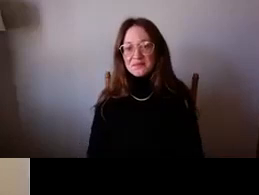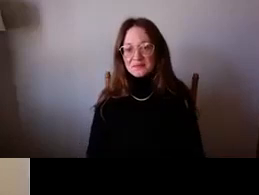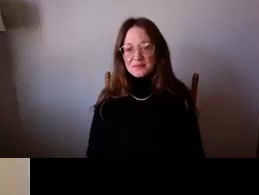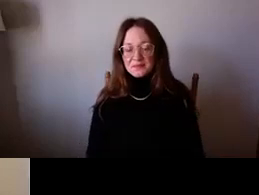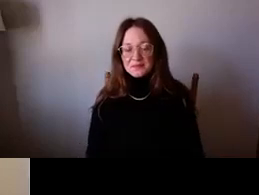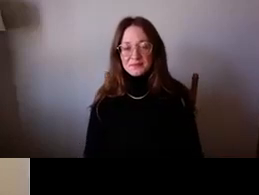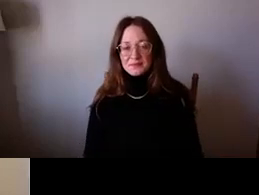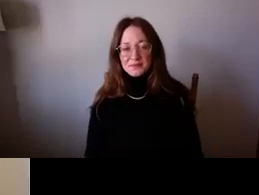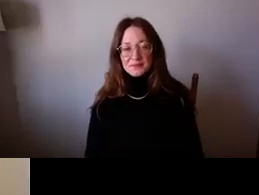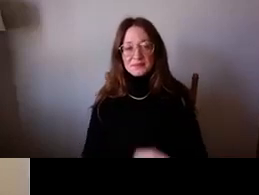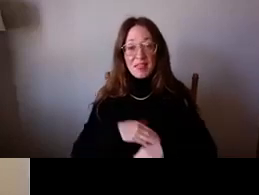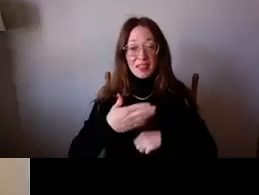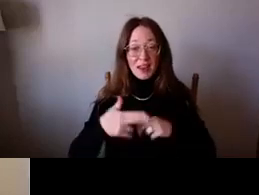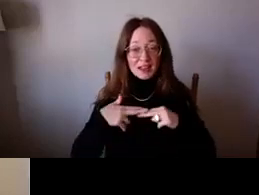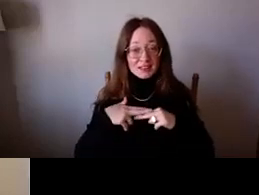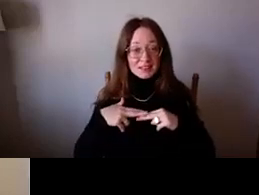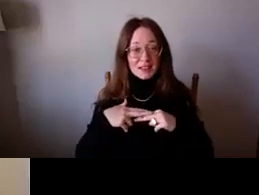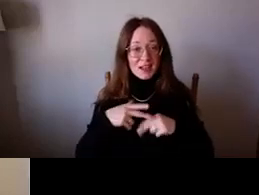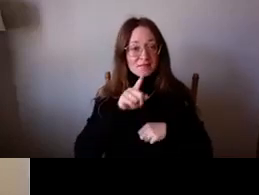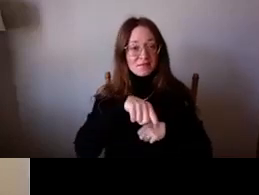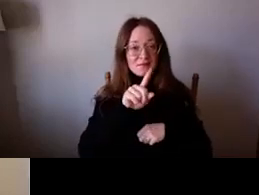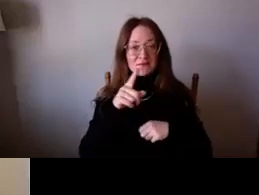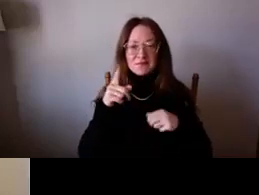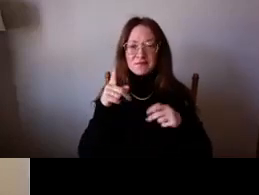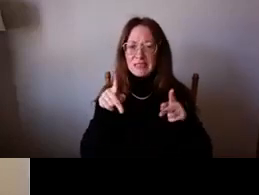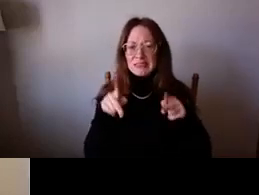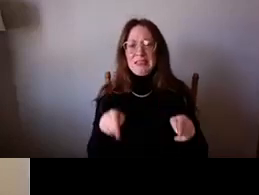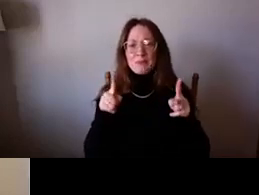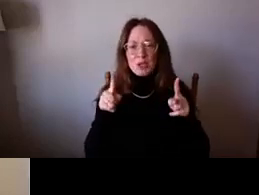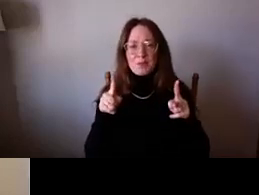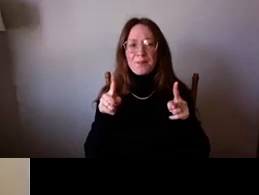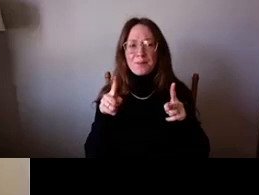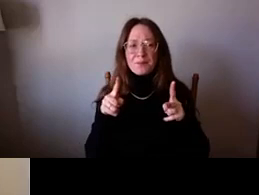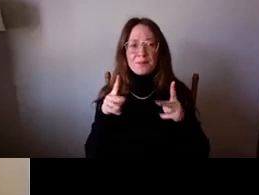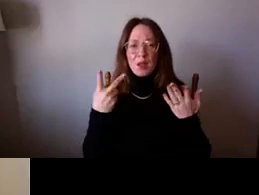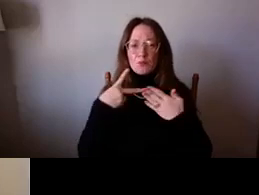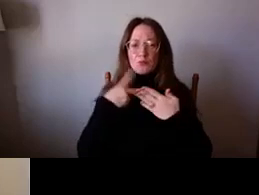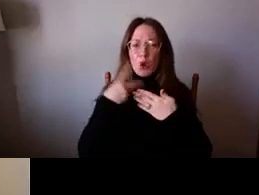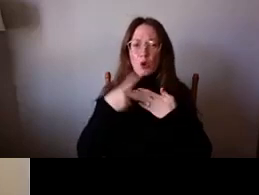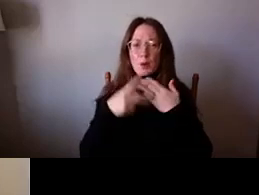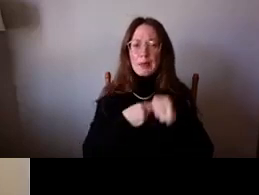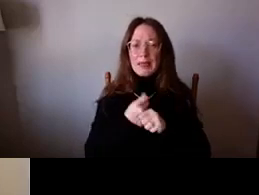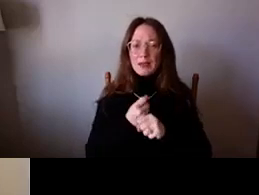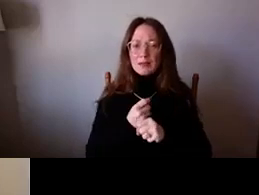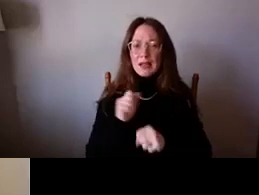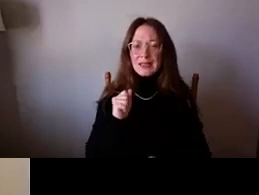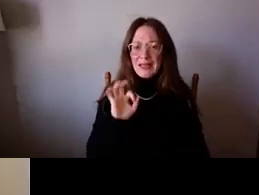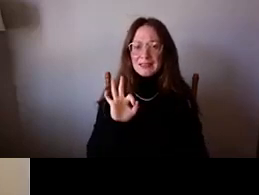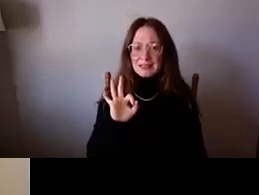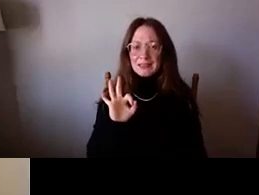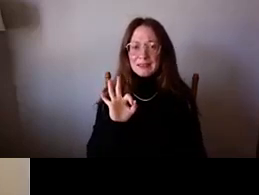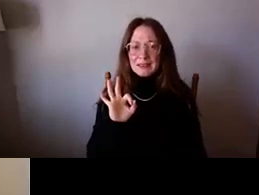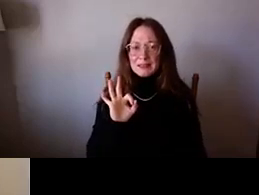The next slide is a snapshot of the program year 19